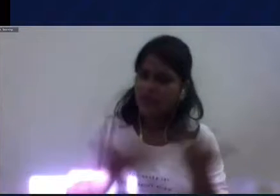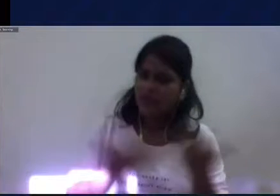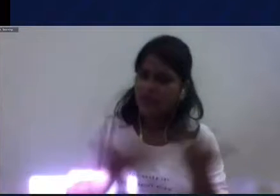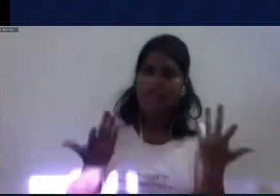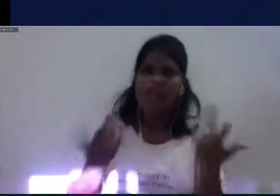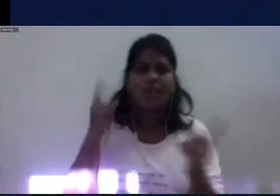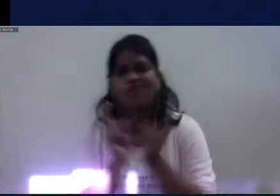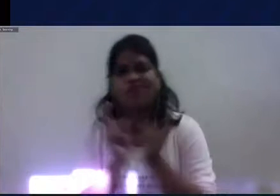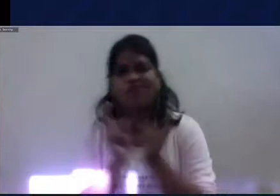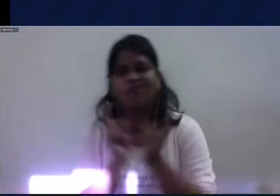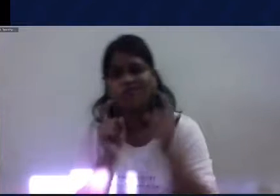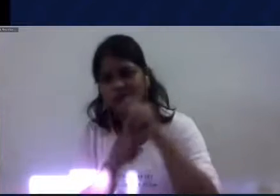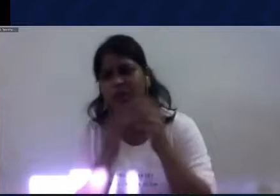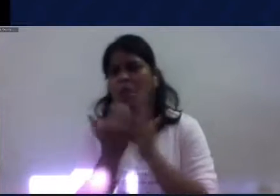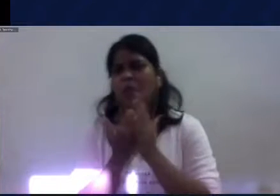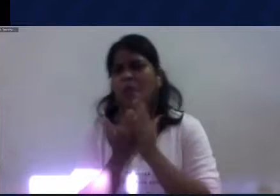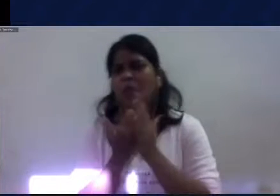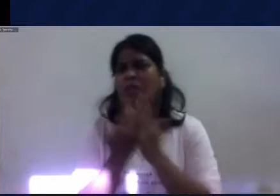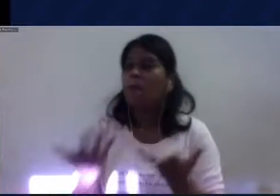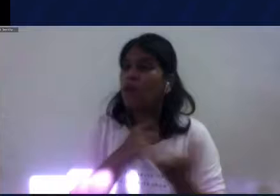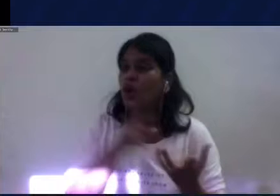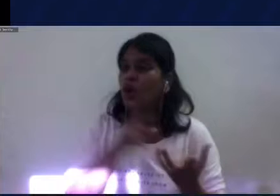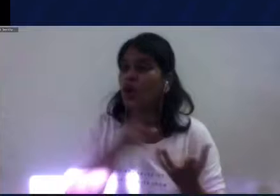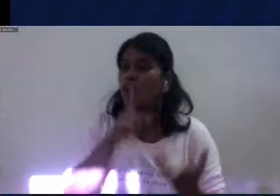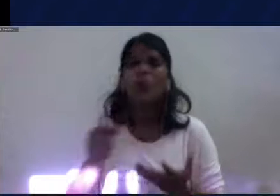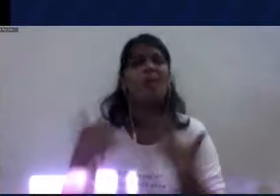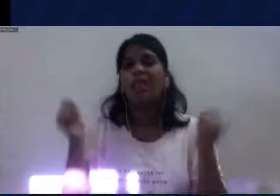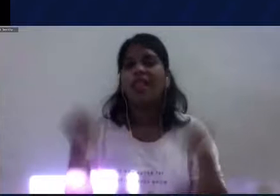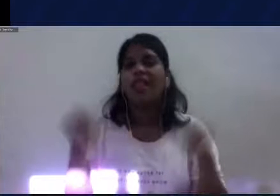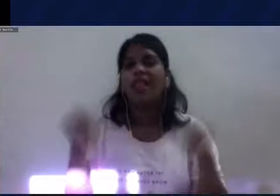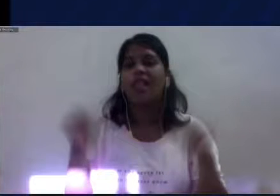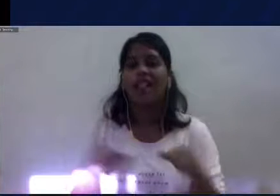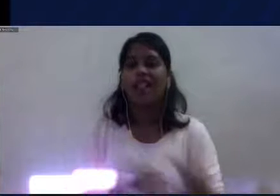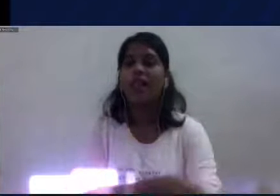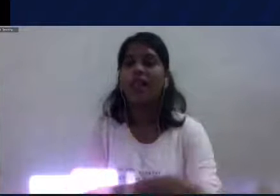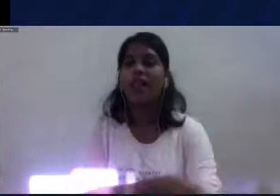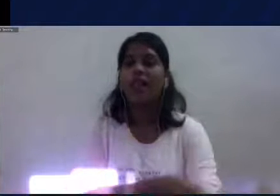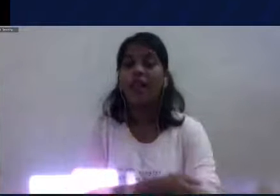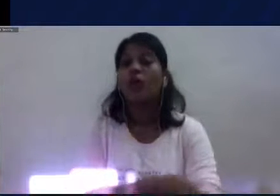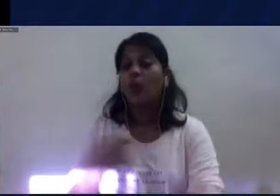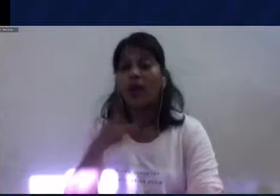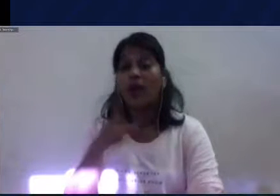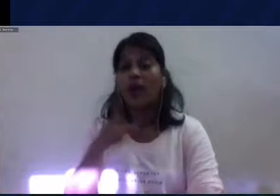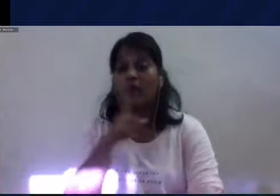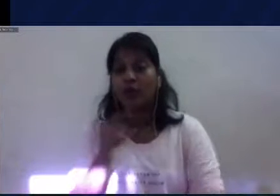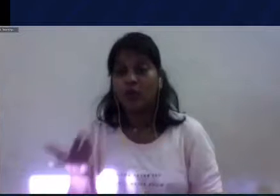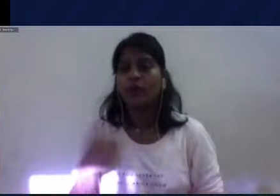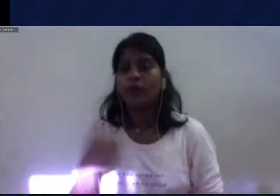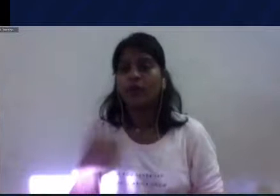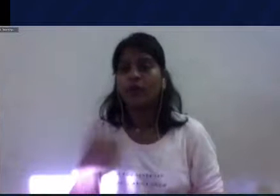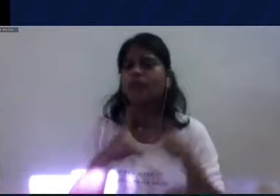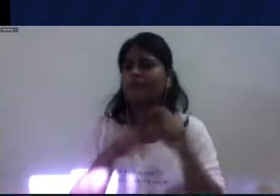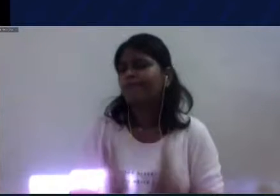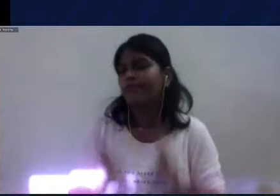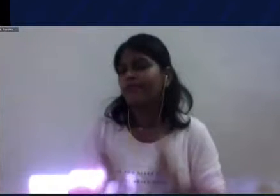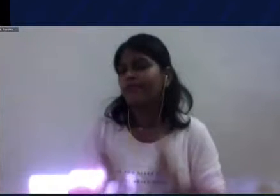direct questioning methods don't really bring out the real thing. So what we did at that time was quite unique, quite